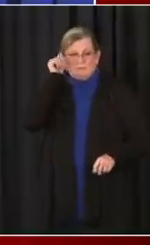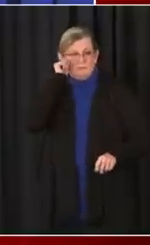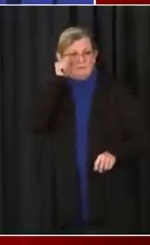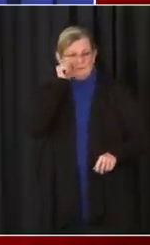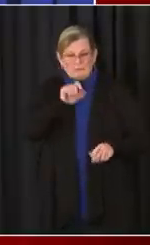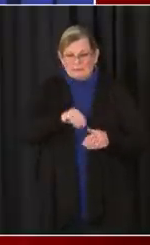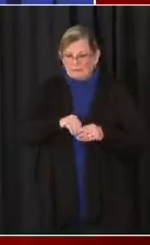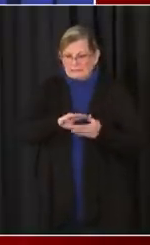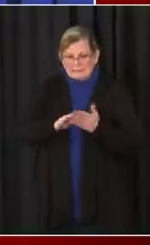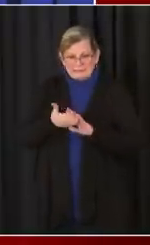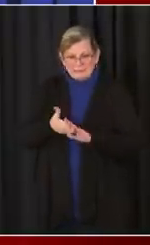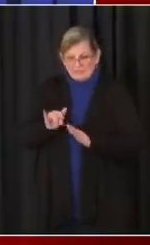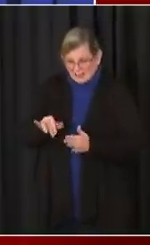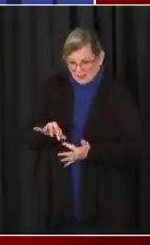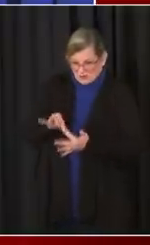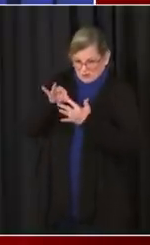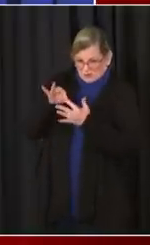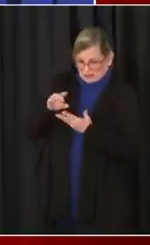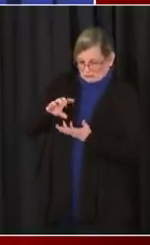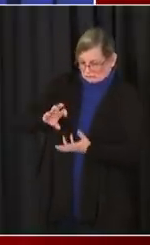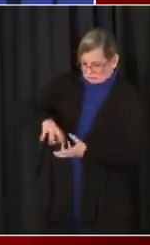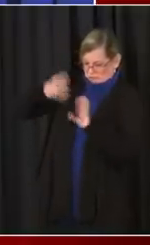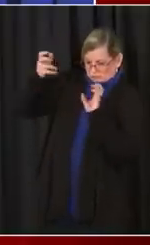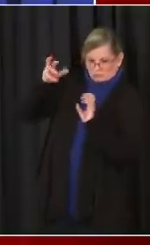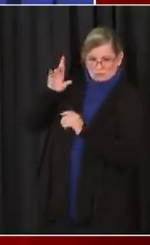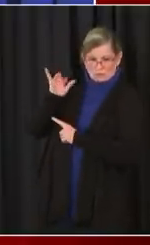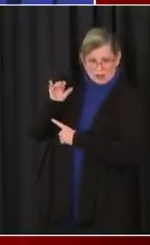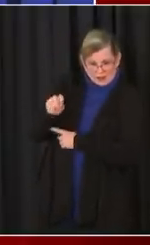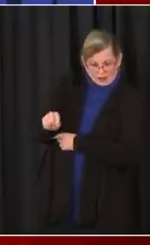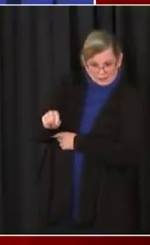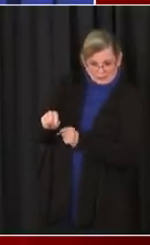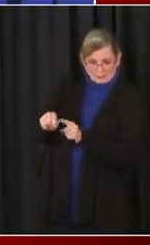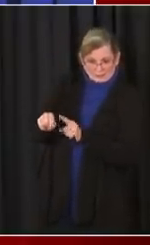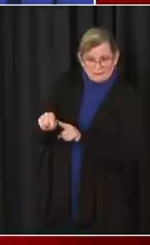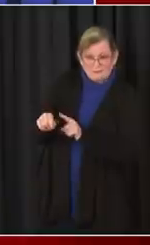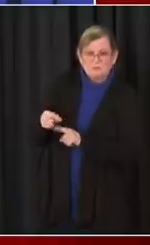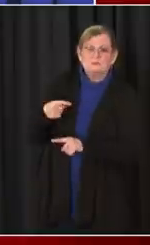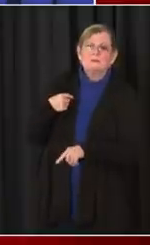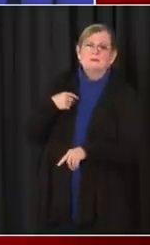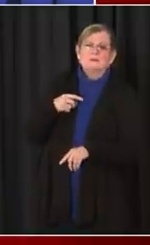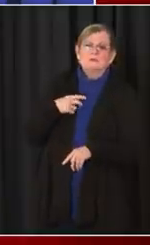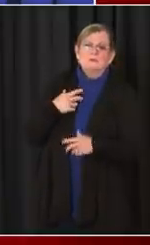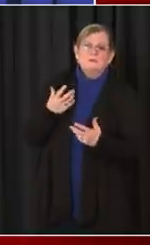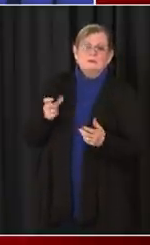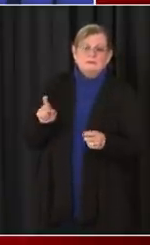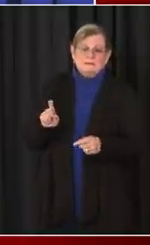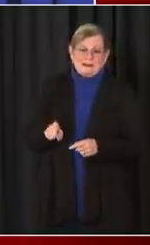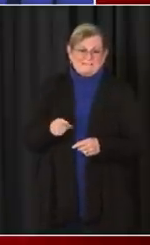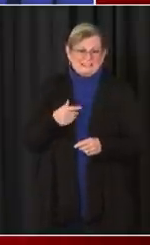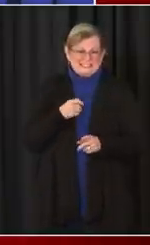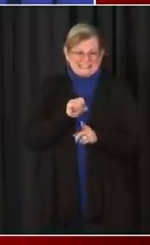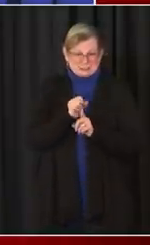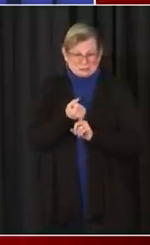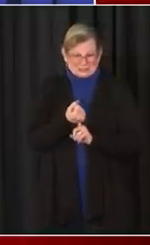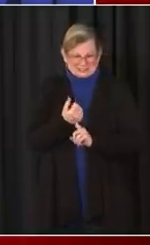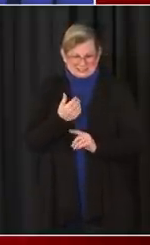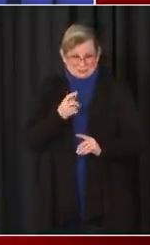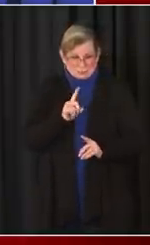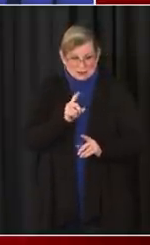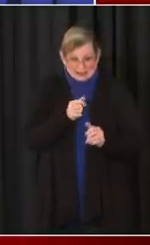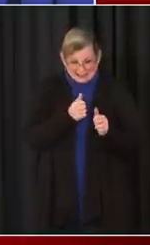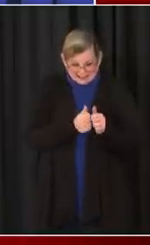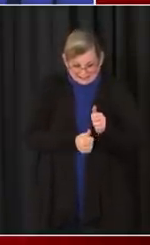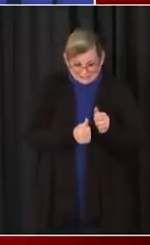In this particular case, when a riot was declared, that means that we have a situation where individuals